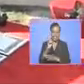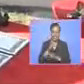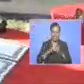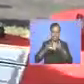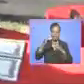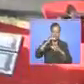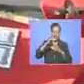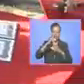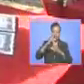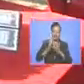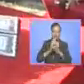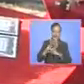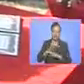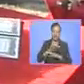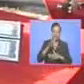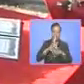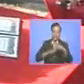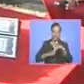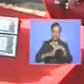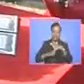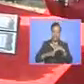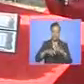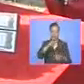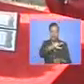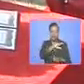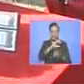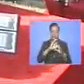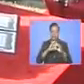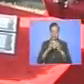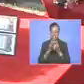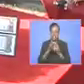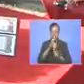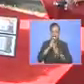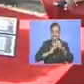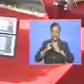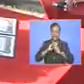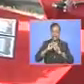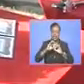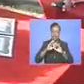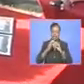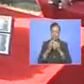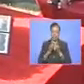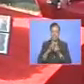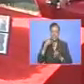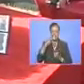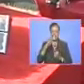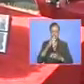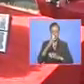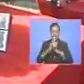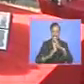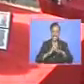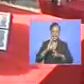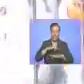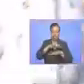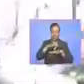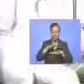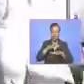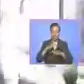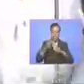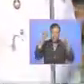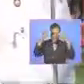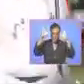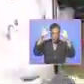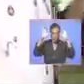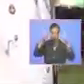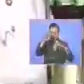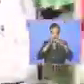to Deputy Police Commissioner and his previous post as Acting Commissioner. He said at the handing over ceremony Monday afternoon that he was humbled that a